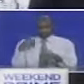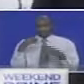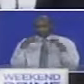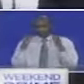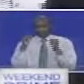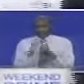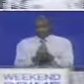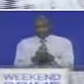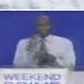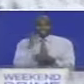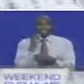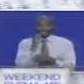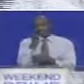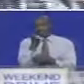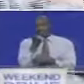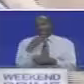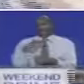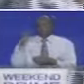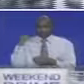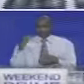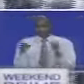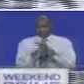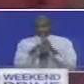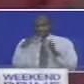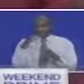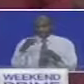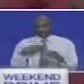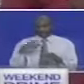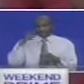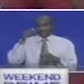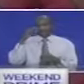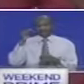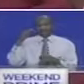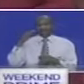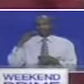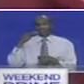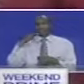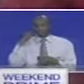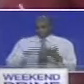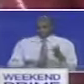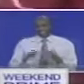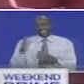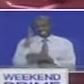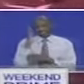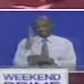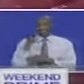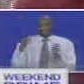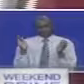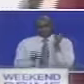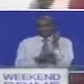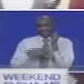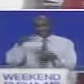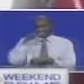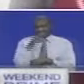candidate Abduba Dida and former deputy speaker Farah Maalim, stating that insecurity in the area was a bump in